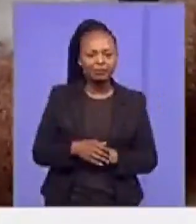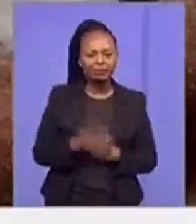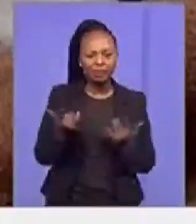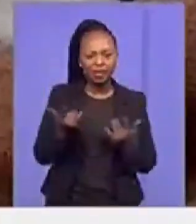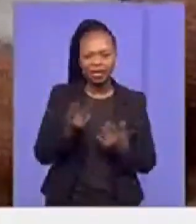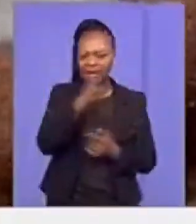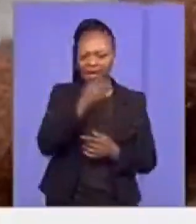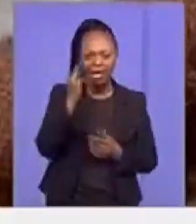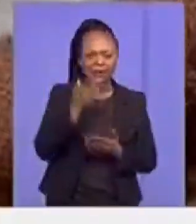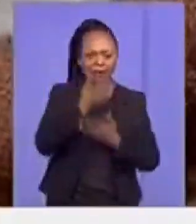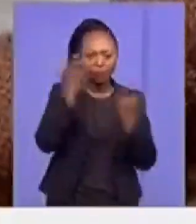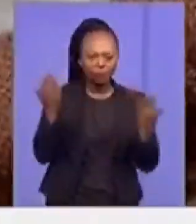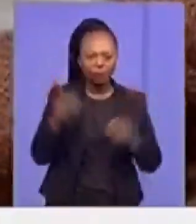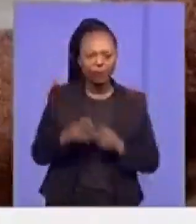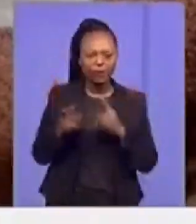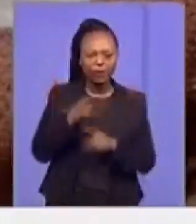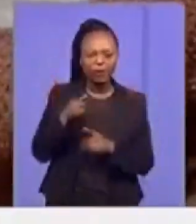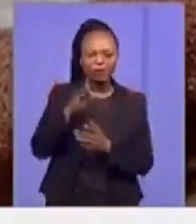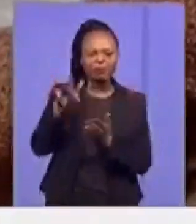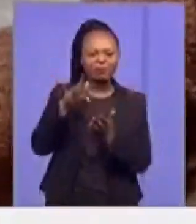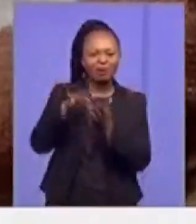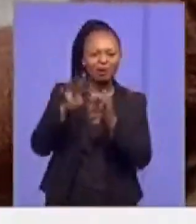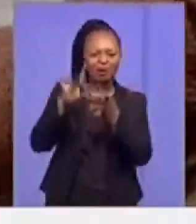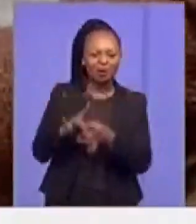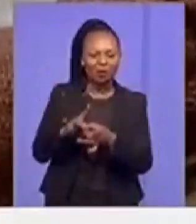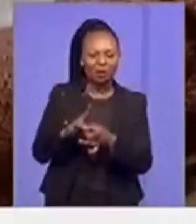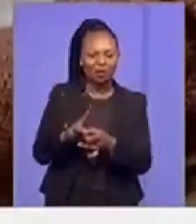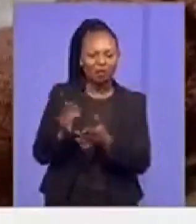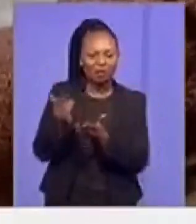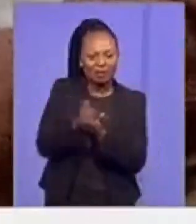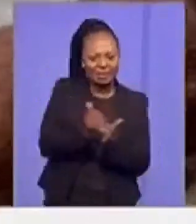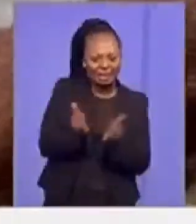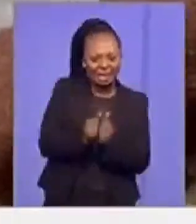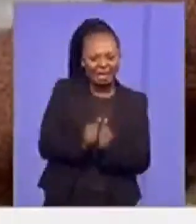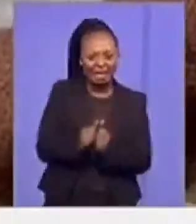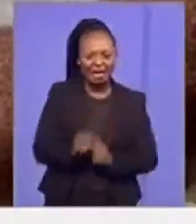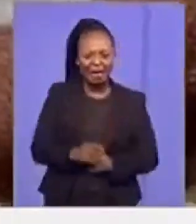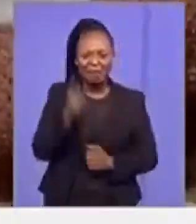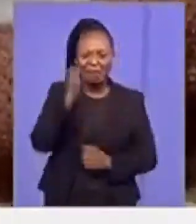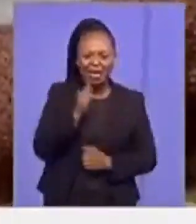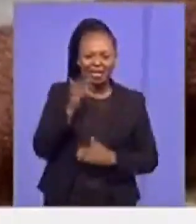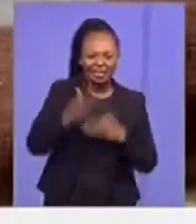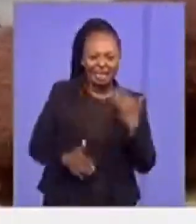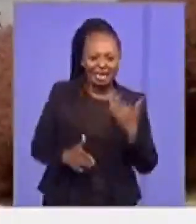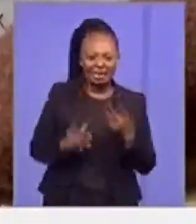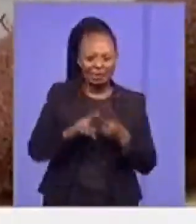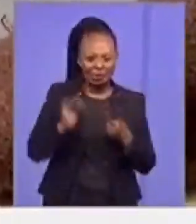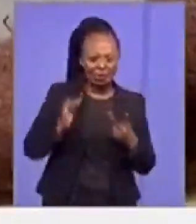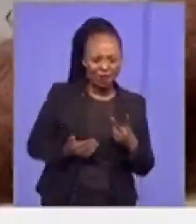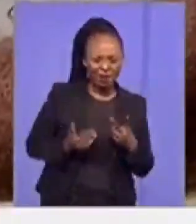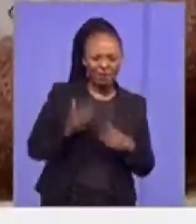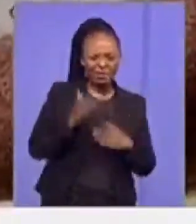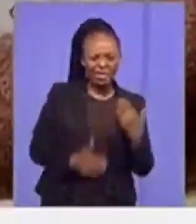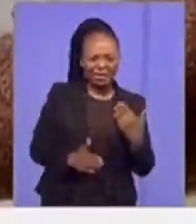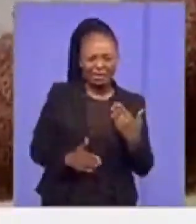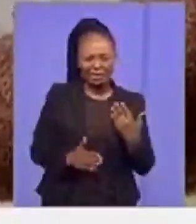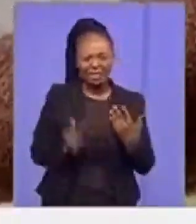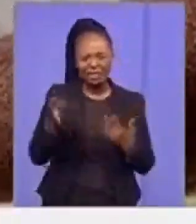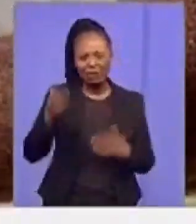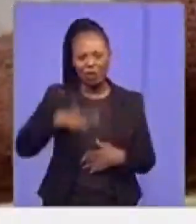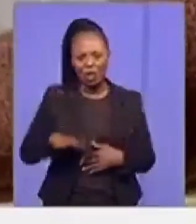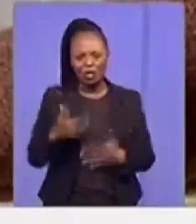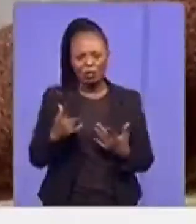so quite nice for me because we couldn't stay together. You have to stay by the men's side and I have to stay by the women's side, and if we wanted maybe